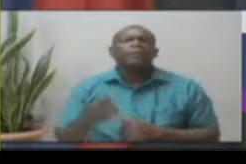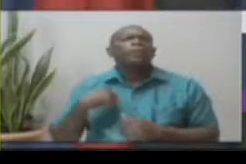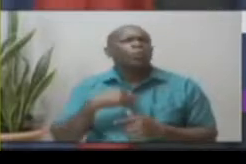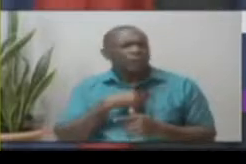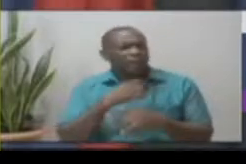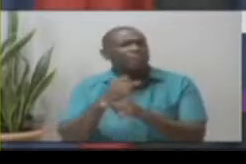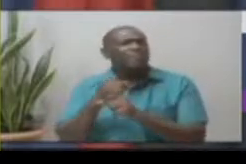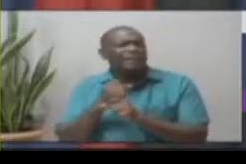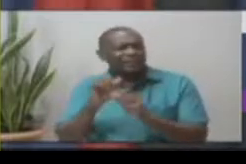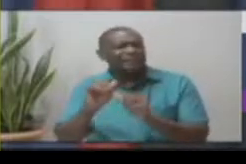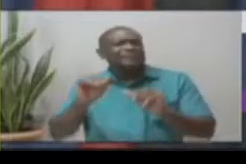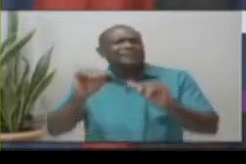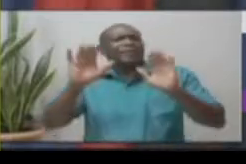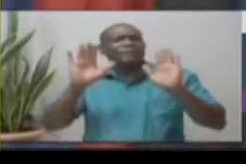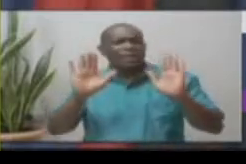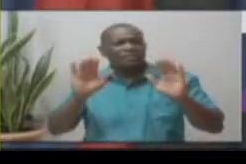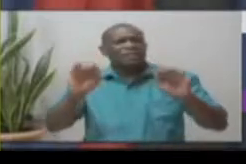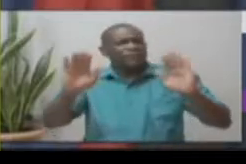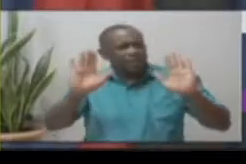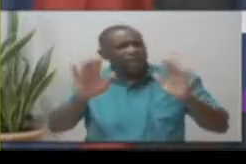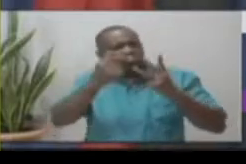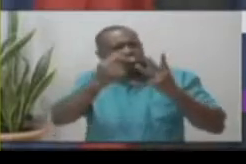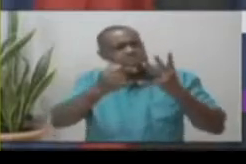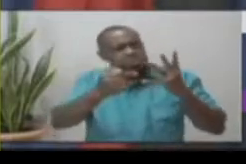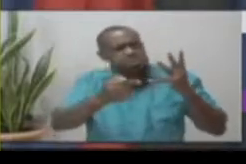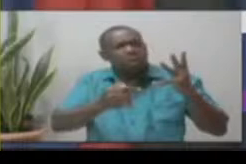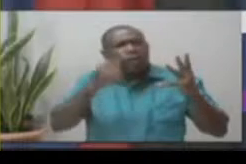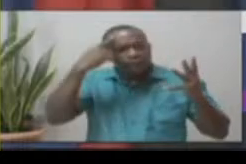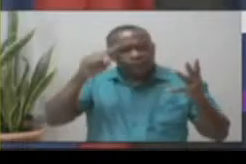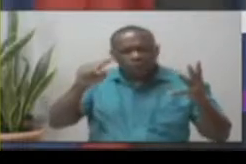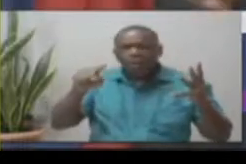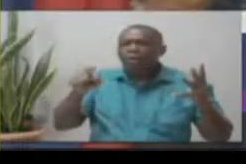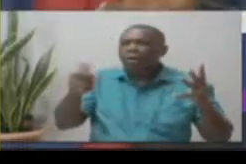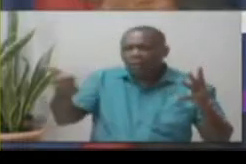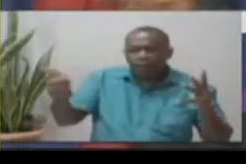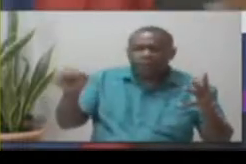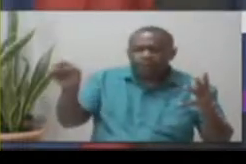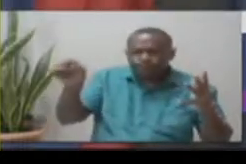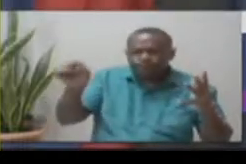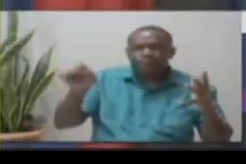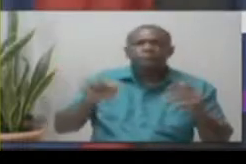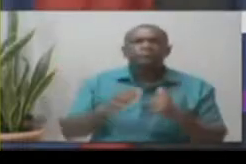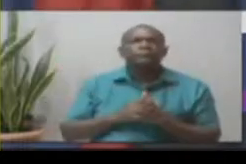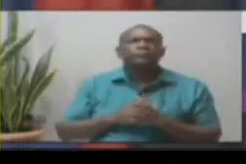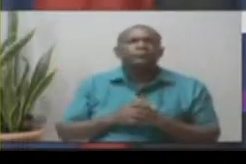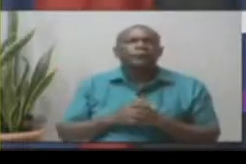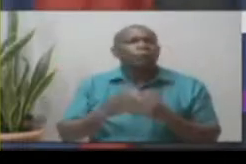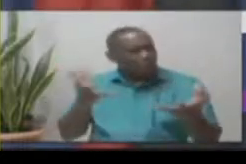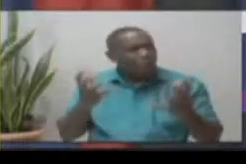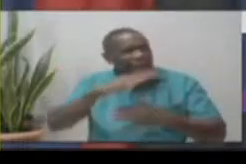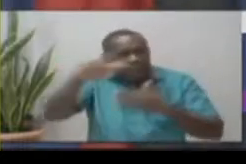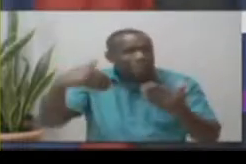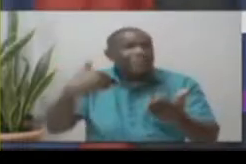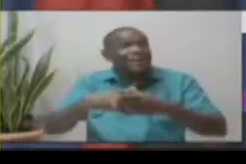for others. I want you to see it like that. We would like everybody to come out,